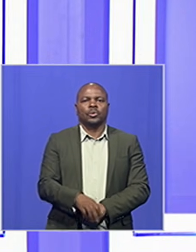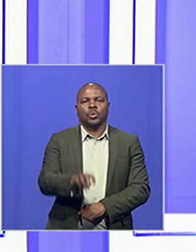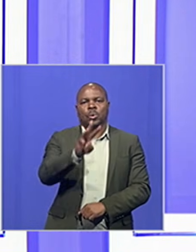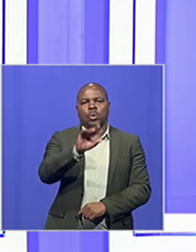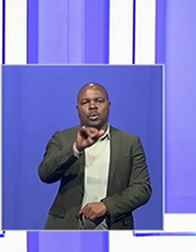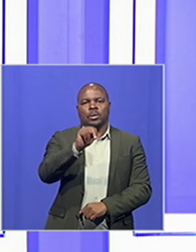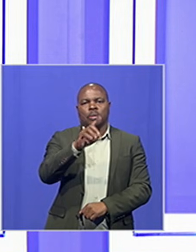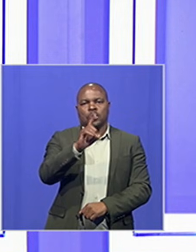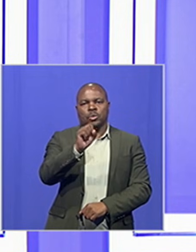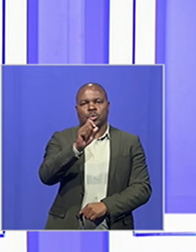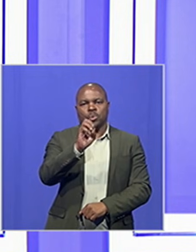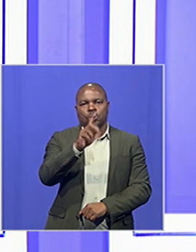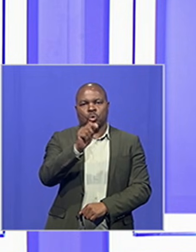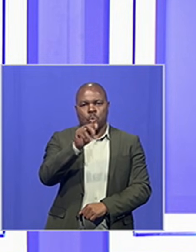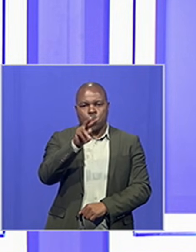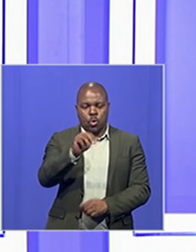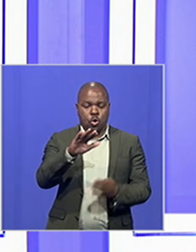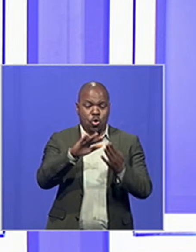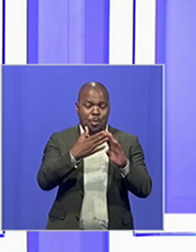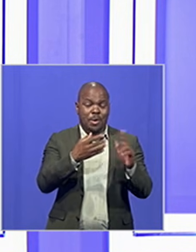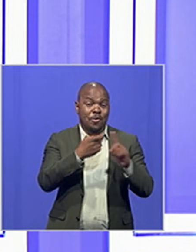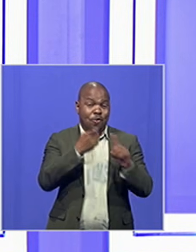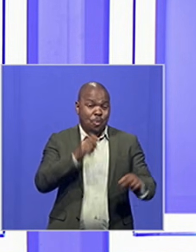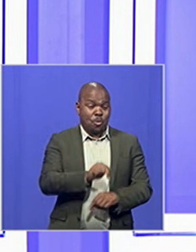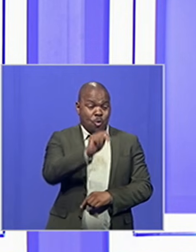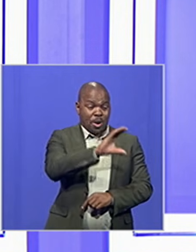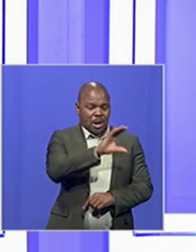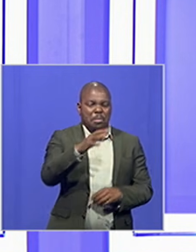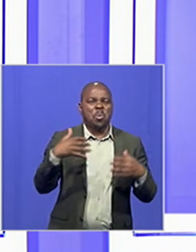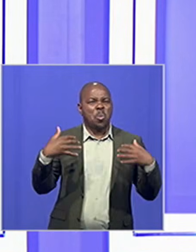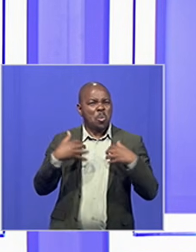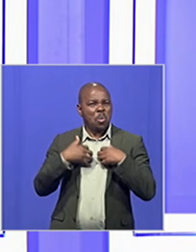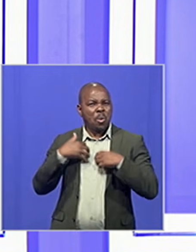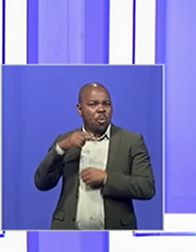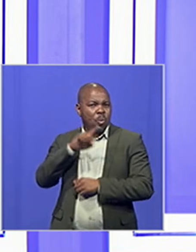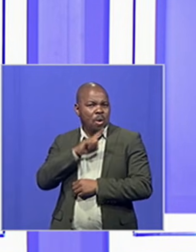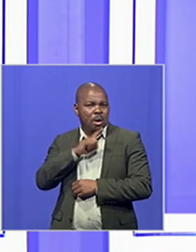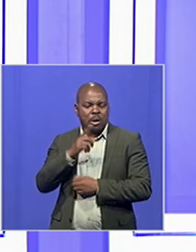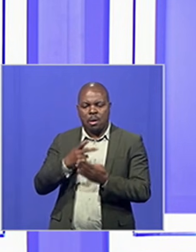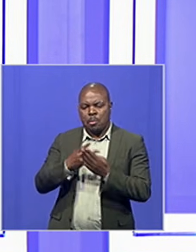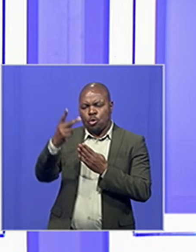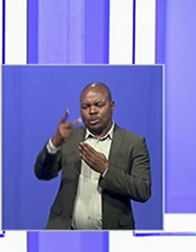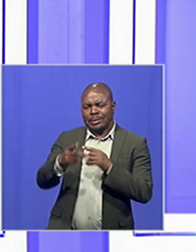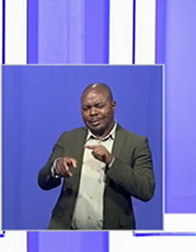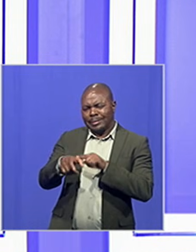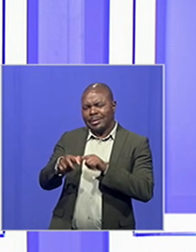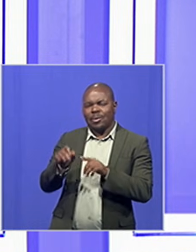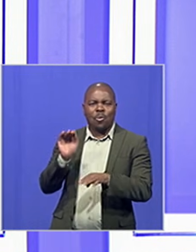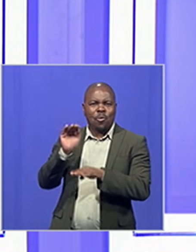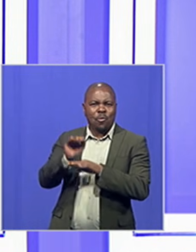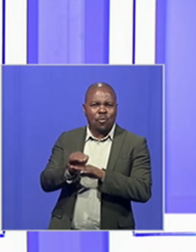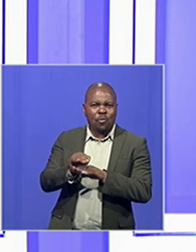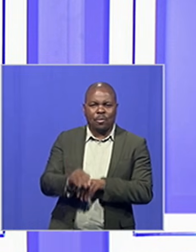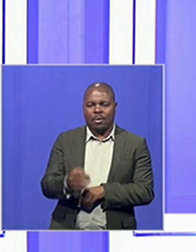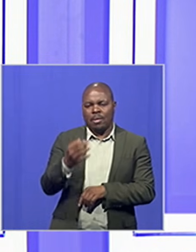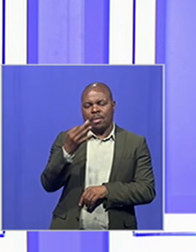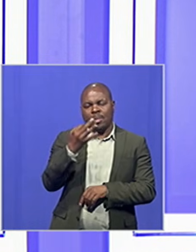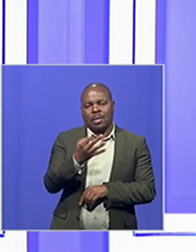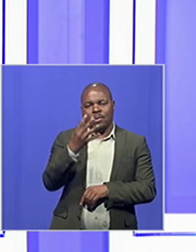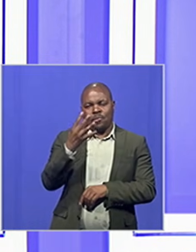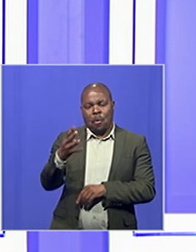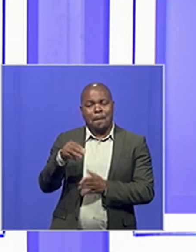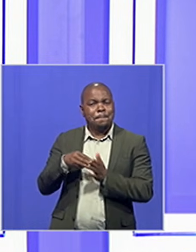Baagi ba Wellington kwa Northern Cape ba tlhagisitse matshwenyego ka ga go sa konosediwe ga projeke ya diranta di le dimilione di le